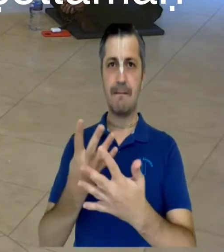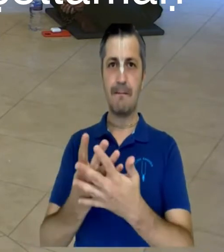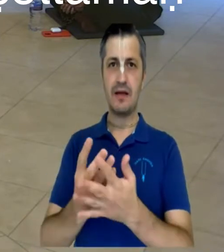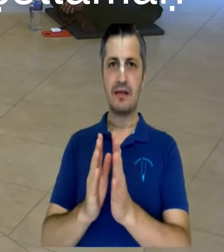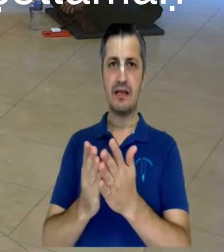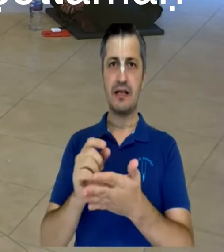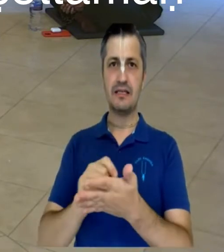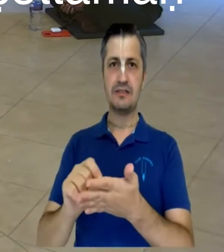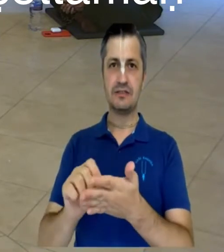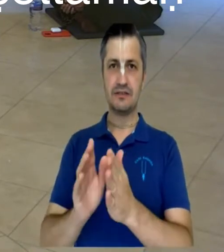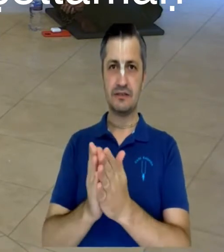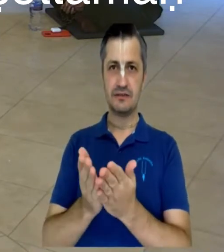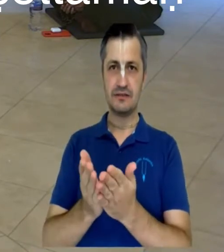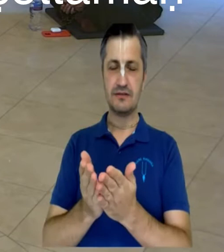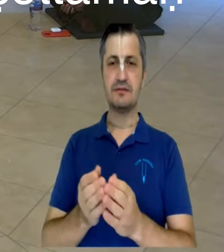Cha, and.